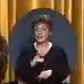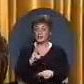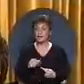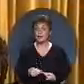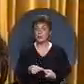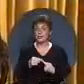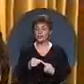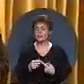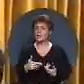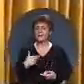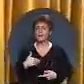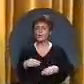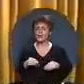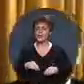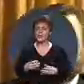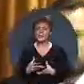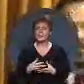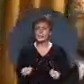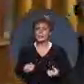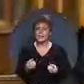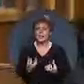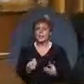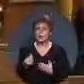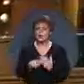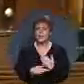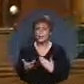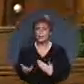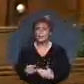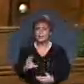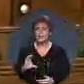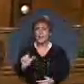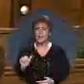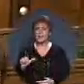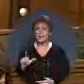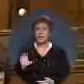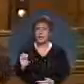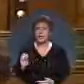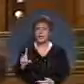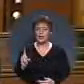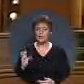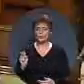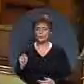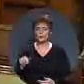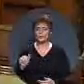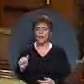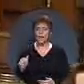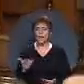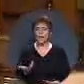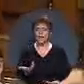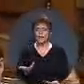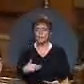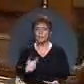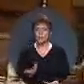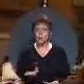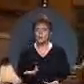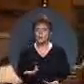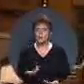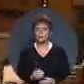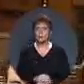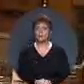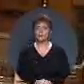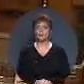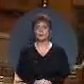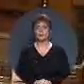he solves priority issues? The Honourable the Parliamentary Secretary to the Minister of Indian Affairs and Northern Development.